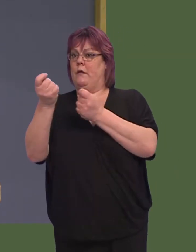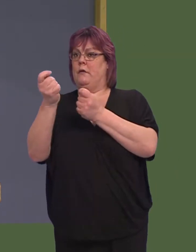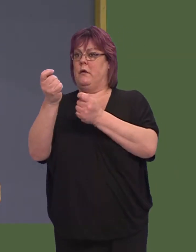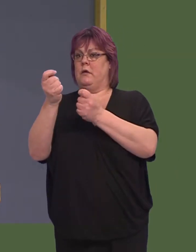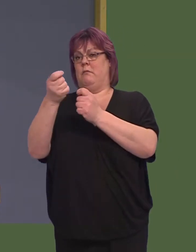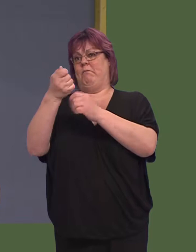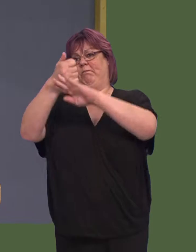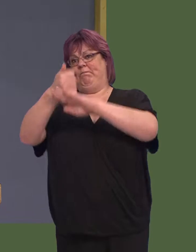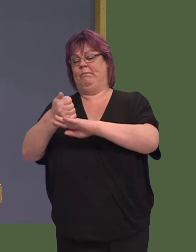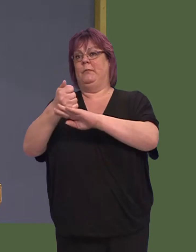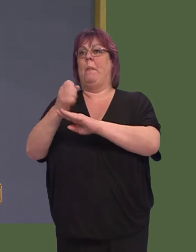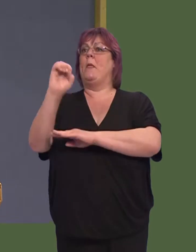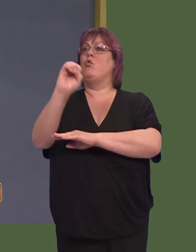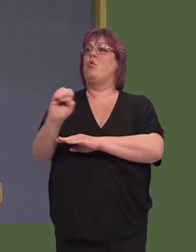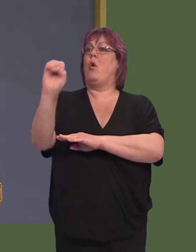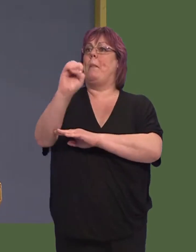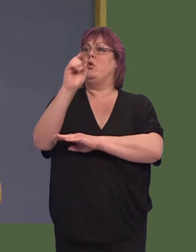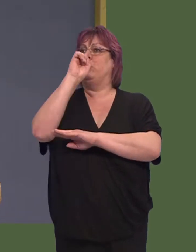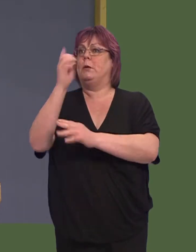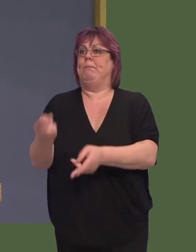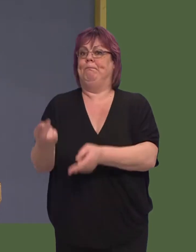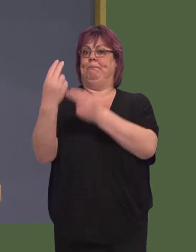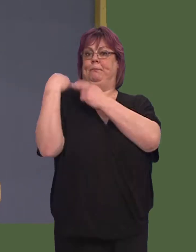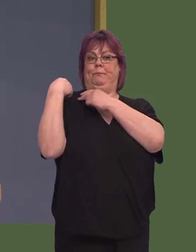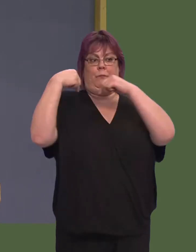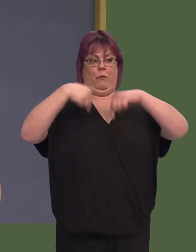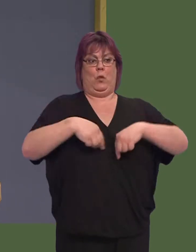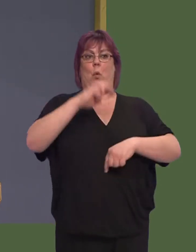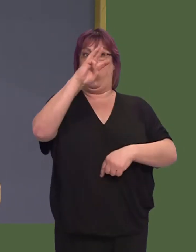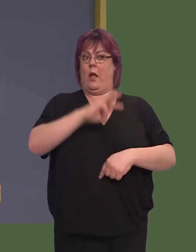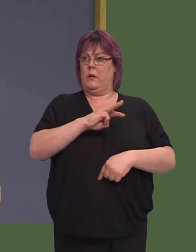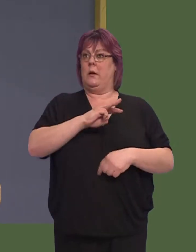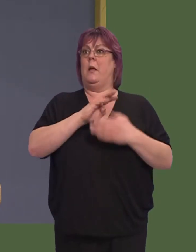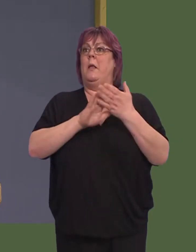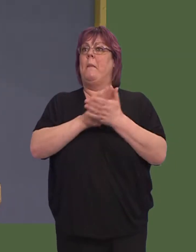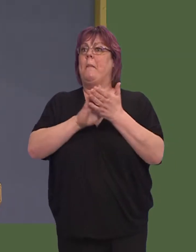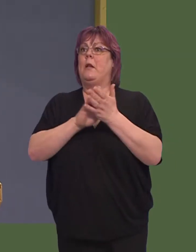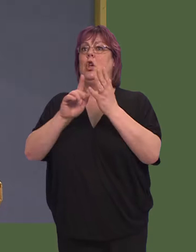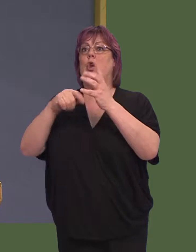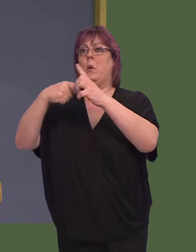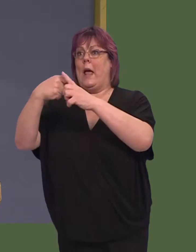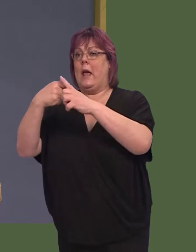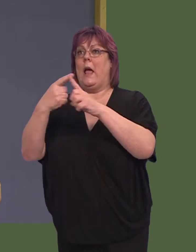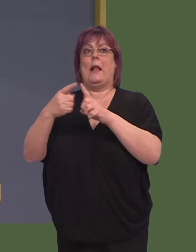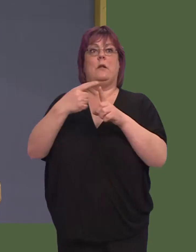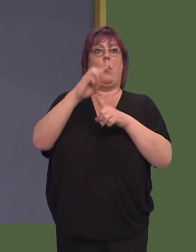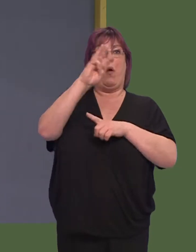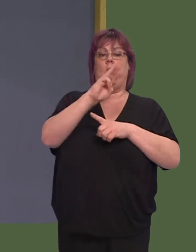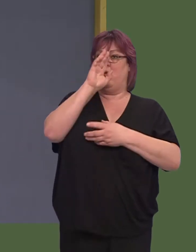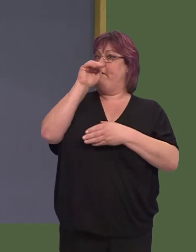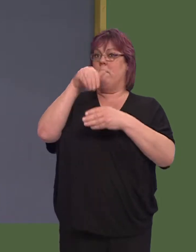Wales in their entirety. For this to happen, the UK and Wales must be out of the EU single